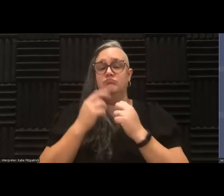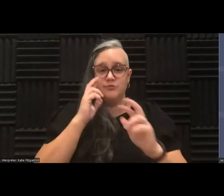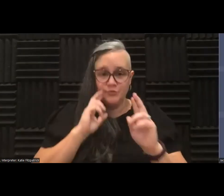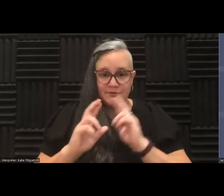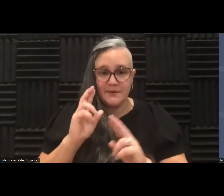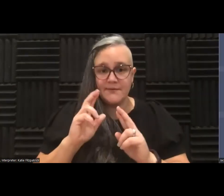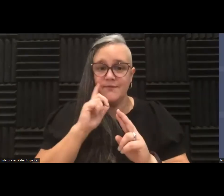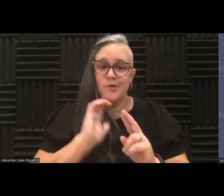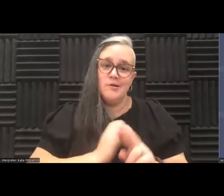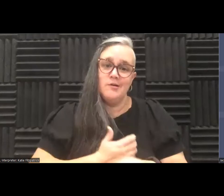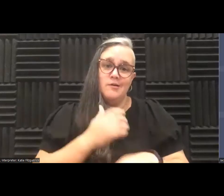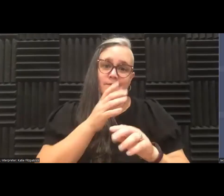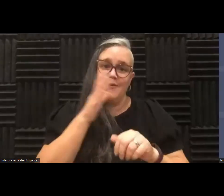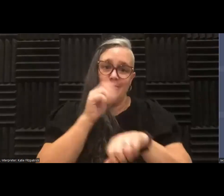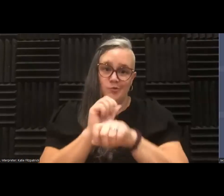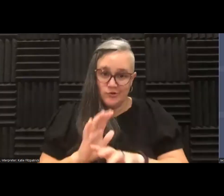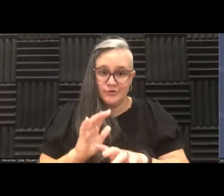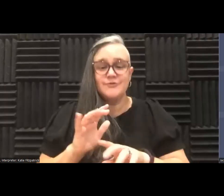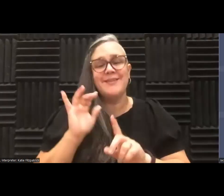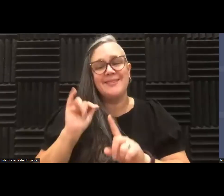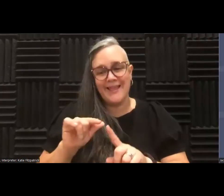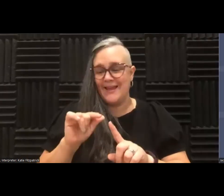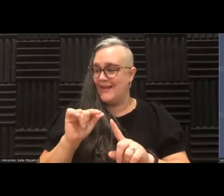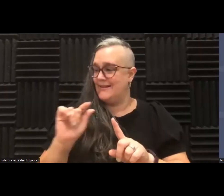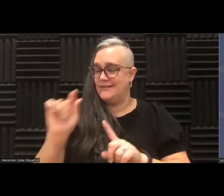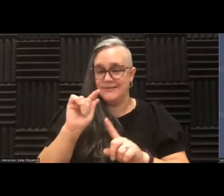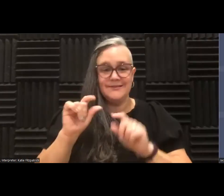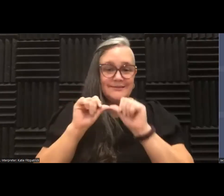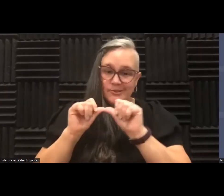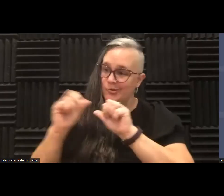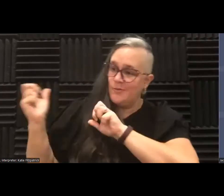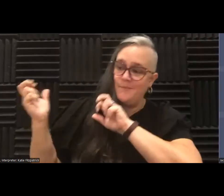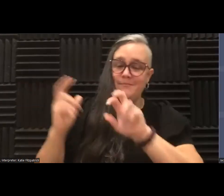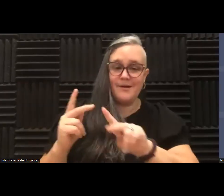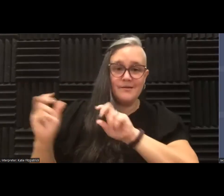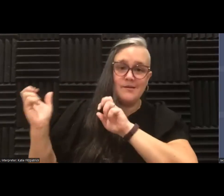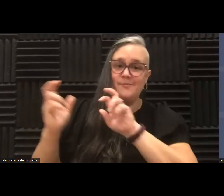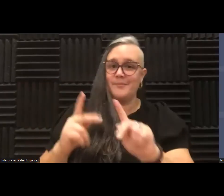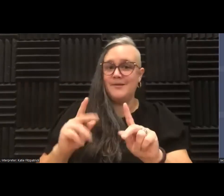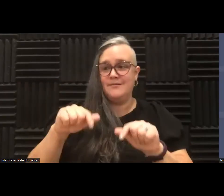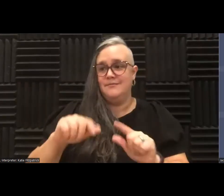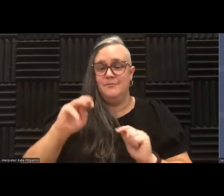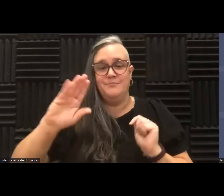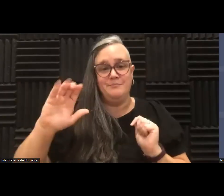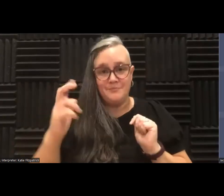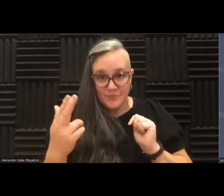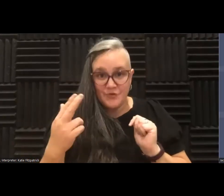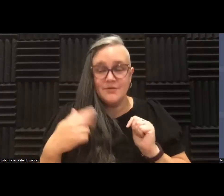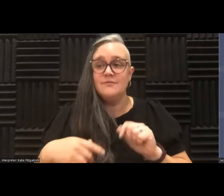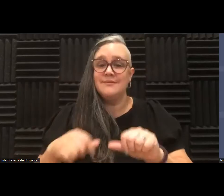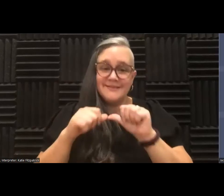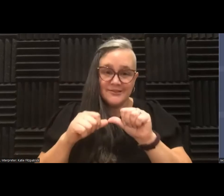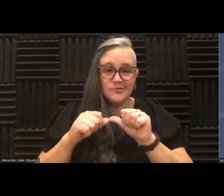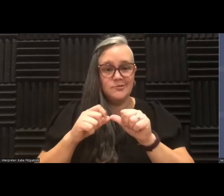to our farm workers that continue to come back to Michigan and continue to prep, tend to,